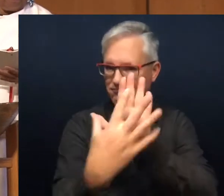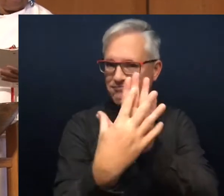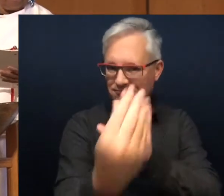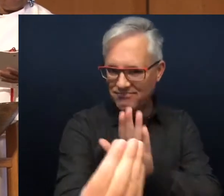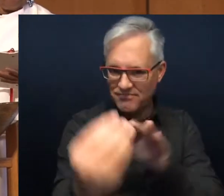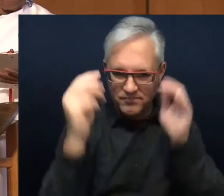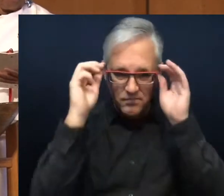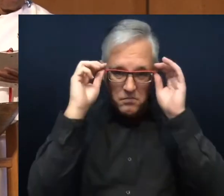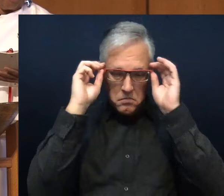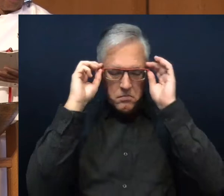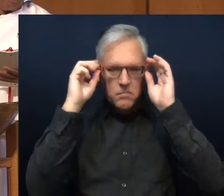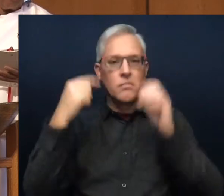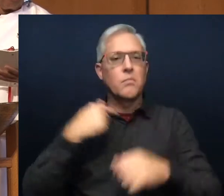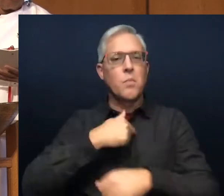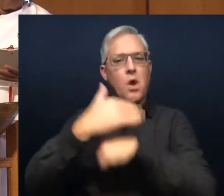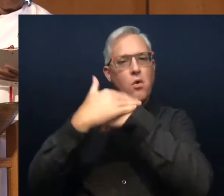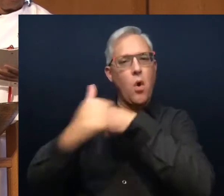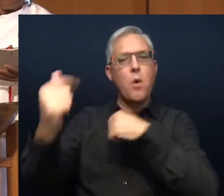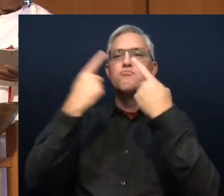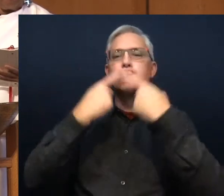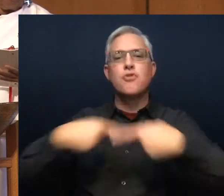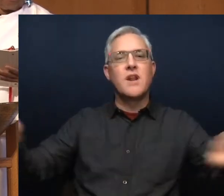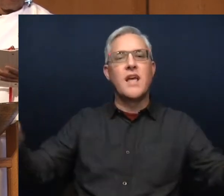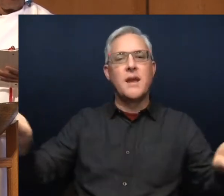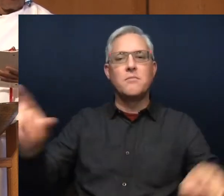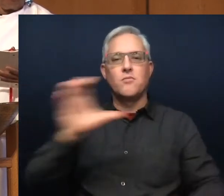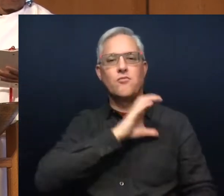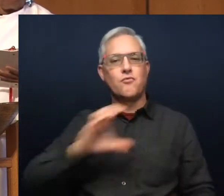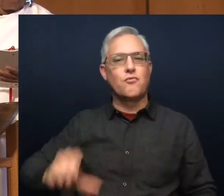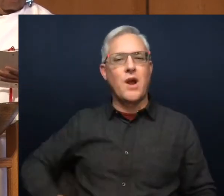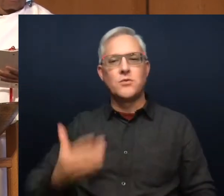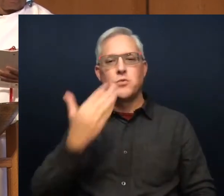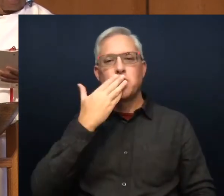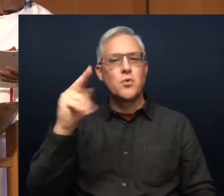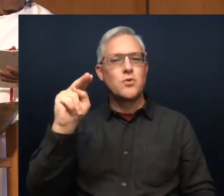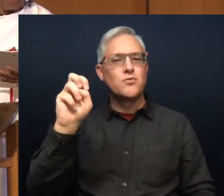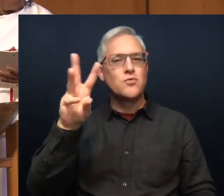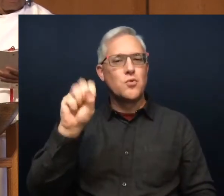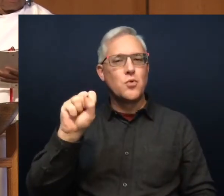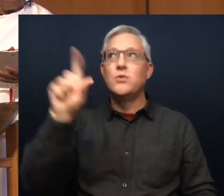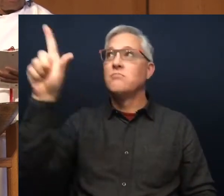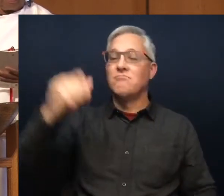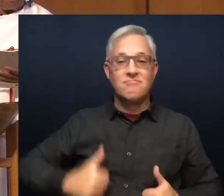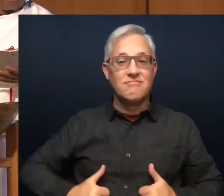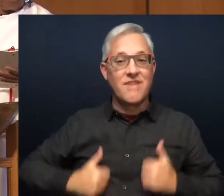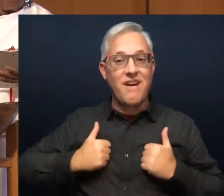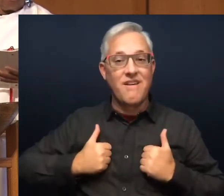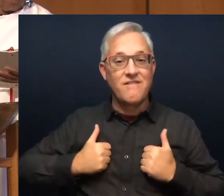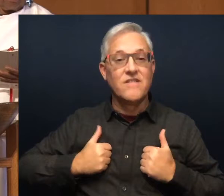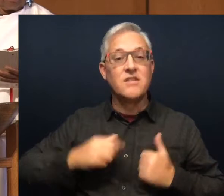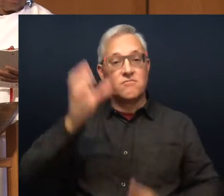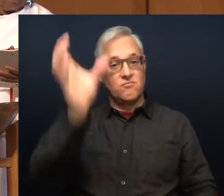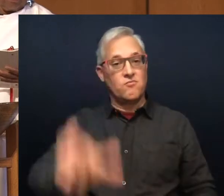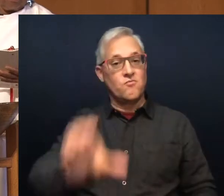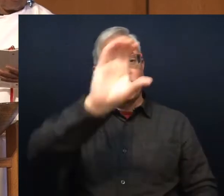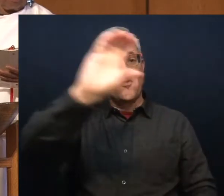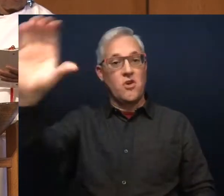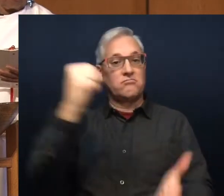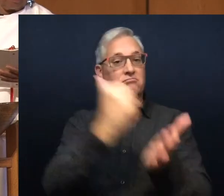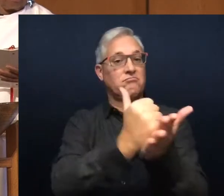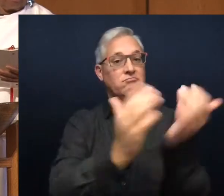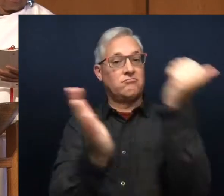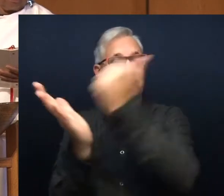believe we are called to proclaim the good news of Christ's life, his death on the cross, and